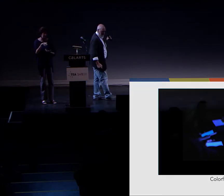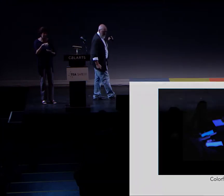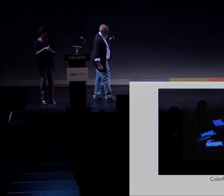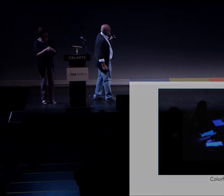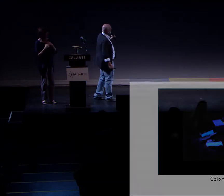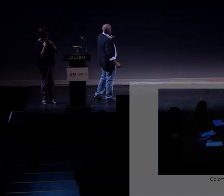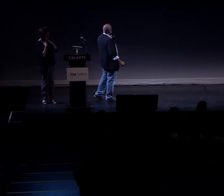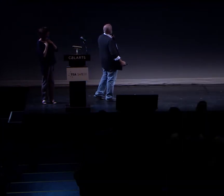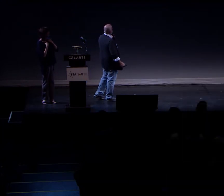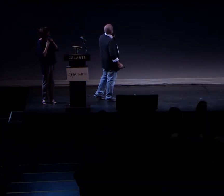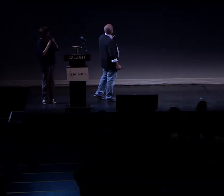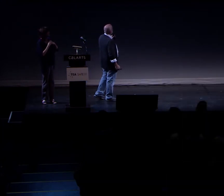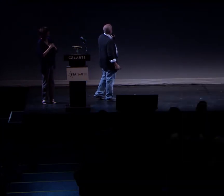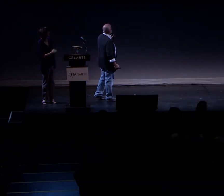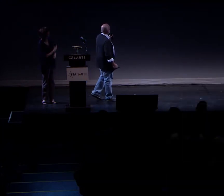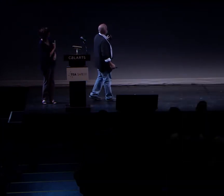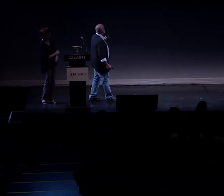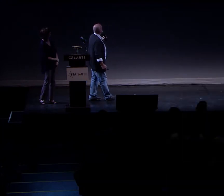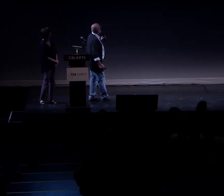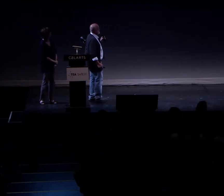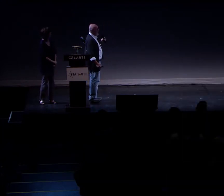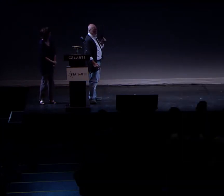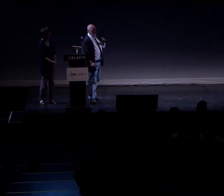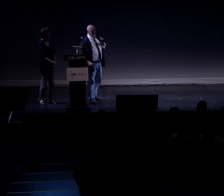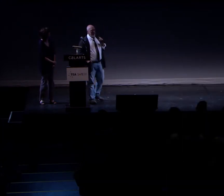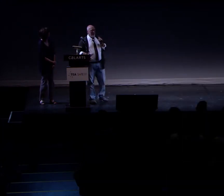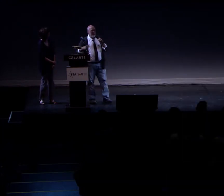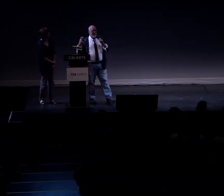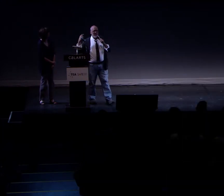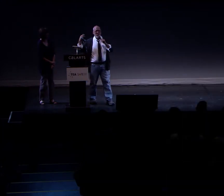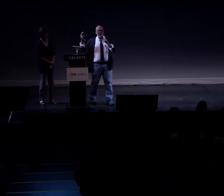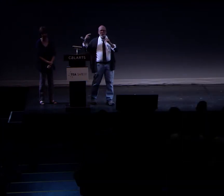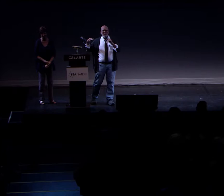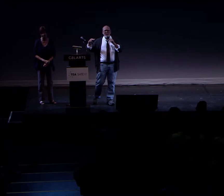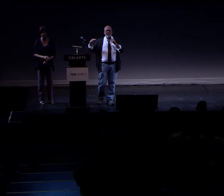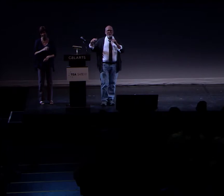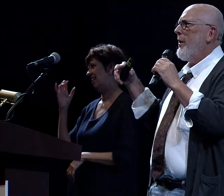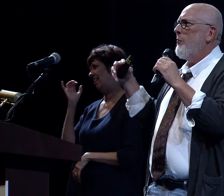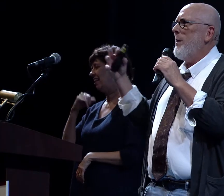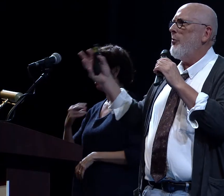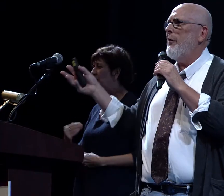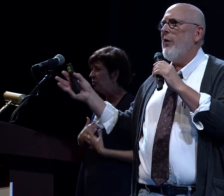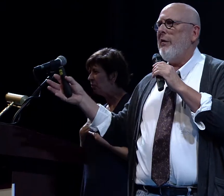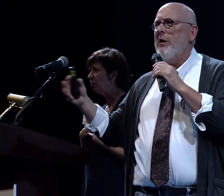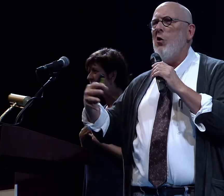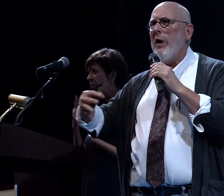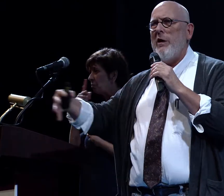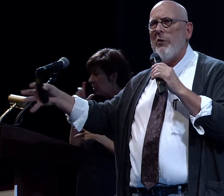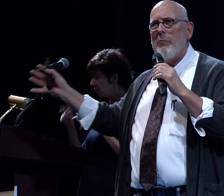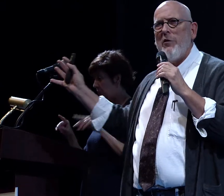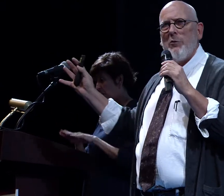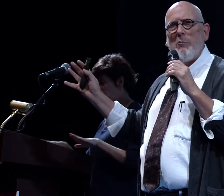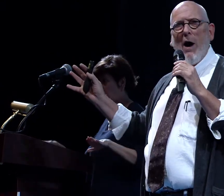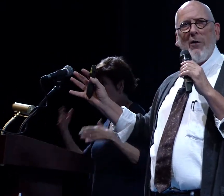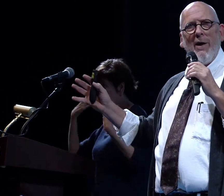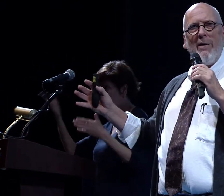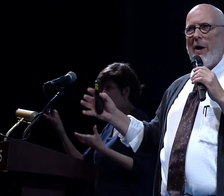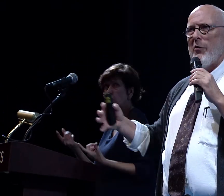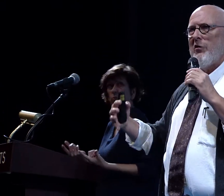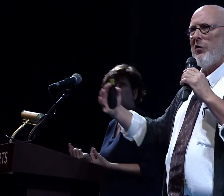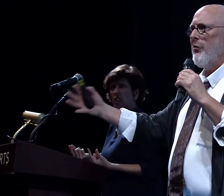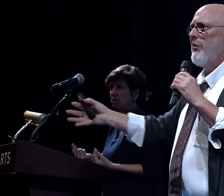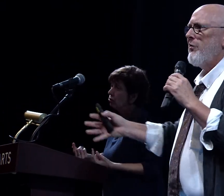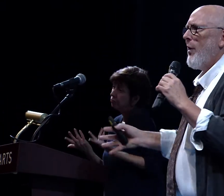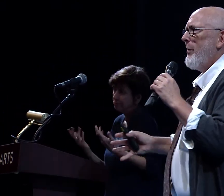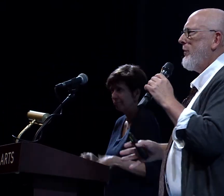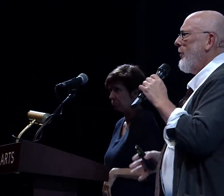these people at all. Yeah, we're connecting. So that was the most rewarding moment for me because people on the ground had no idea what the piece was about. They